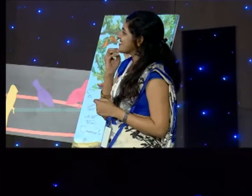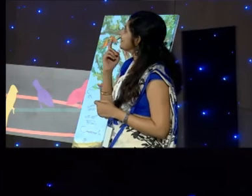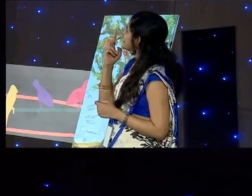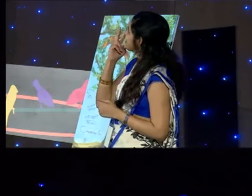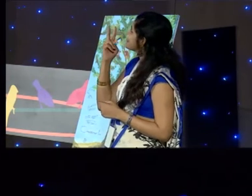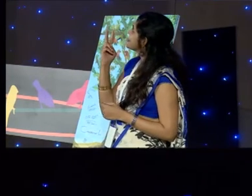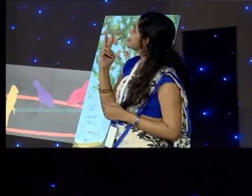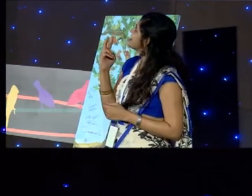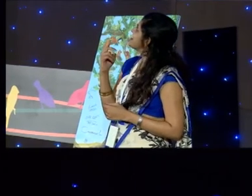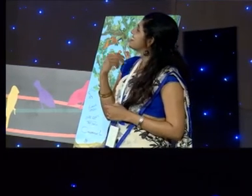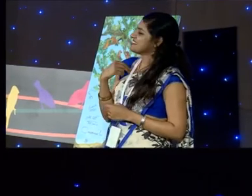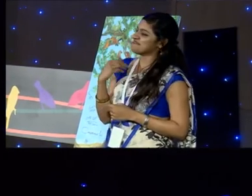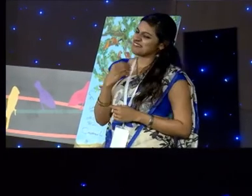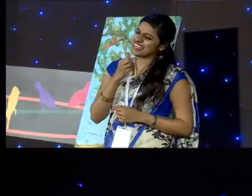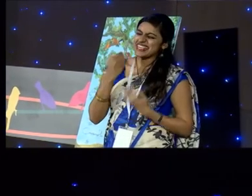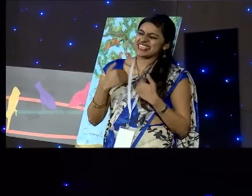see a slight change.